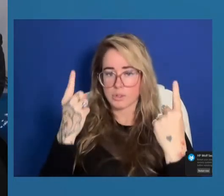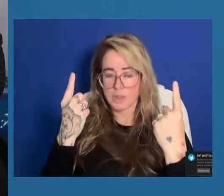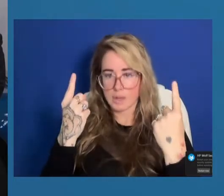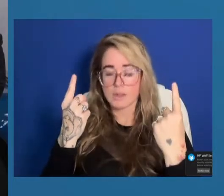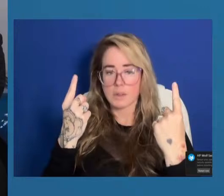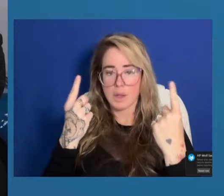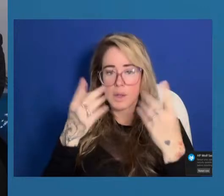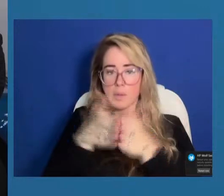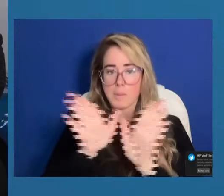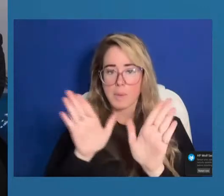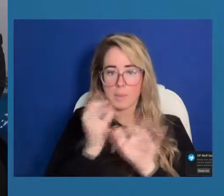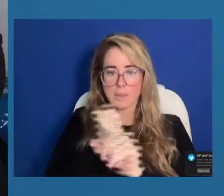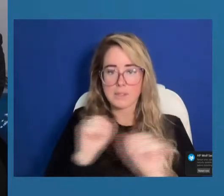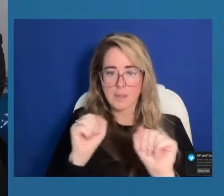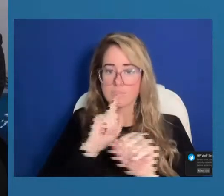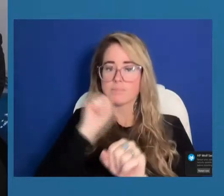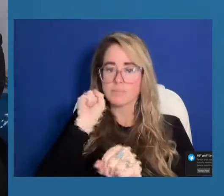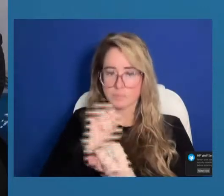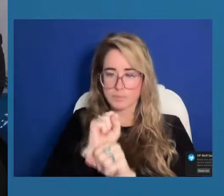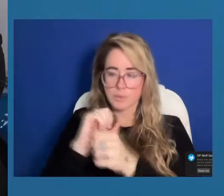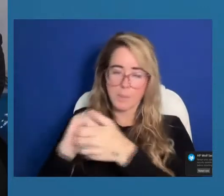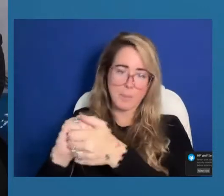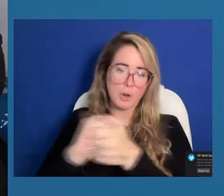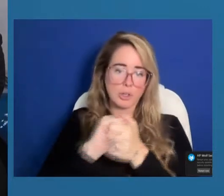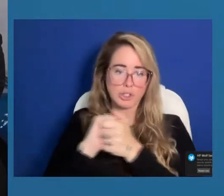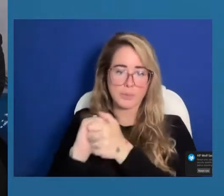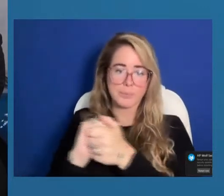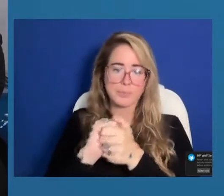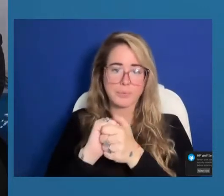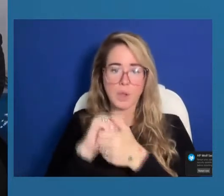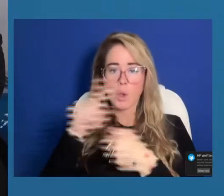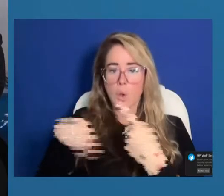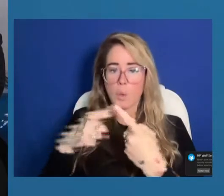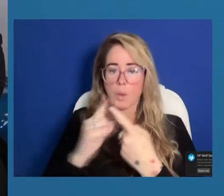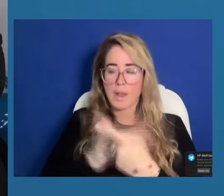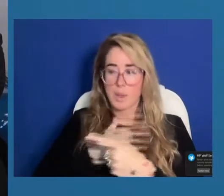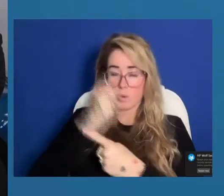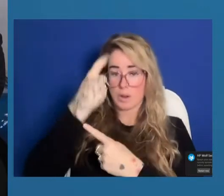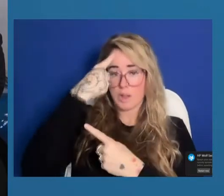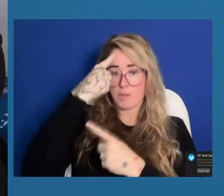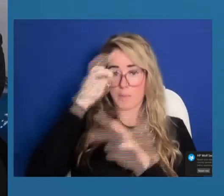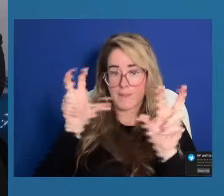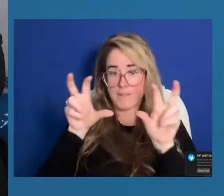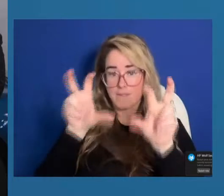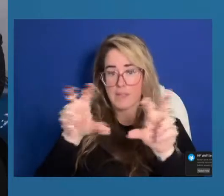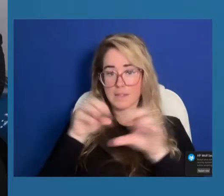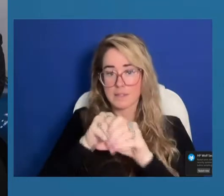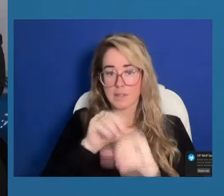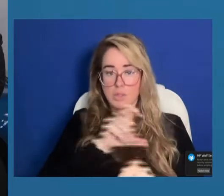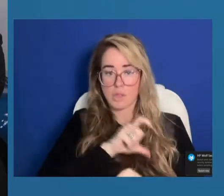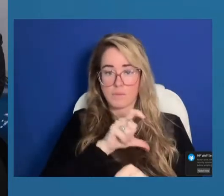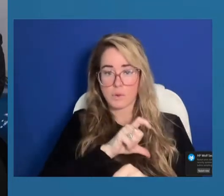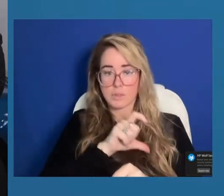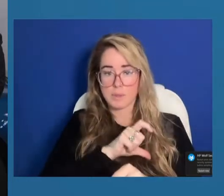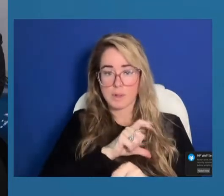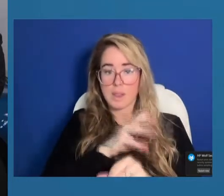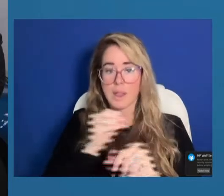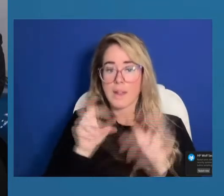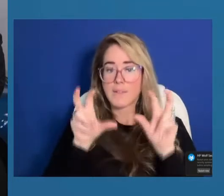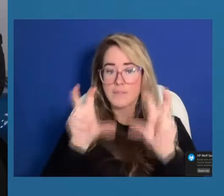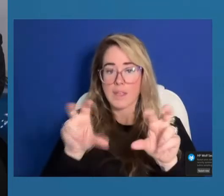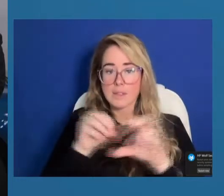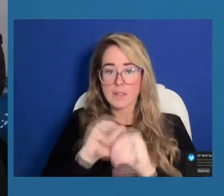public safety is a partnership. When our government invests in law enforcement, it invests in